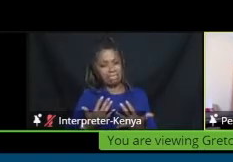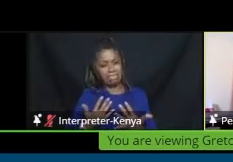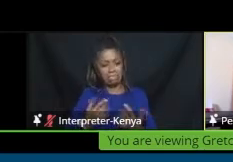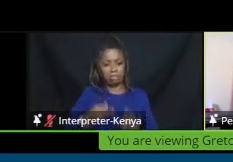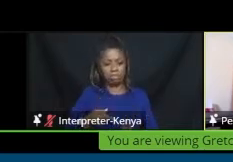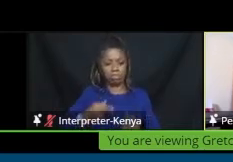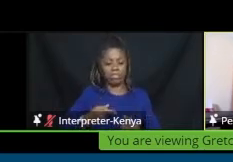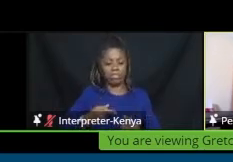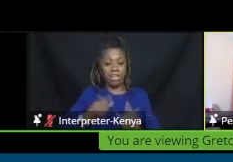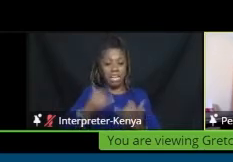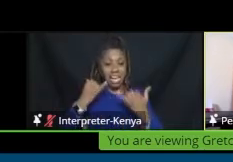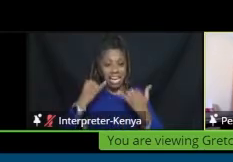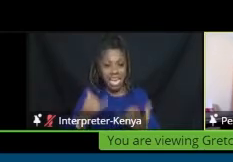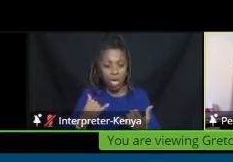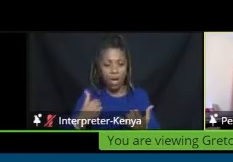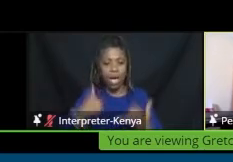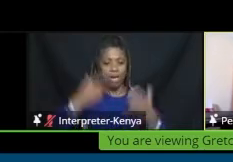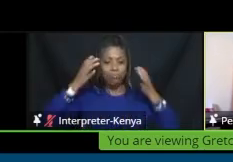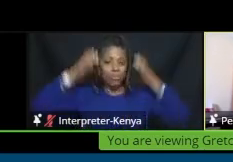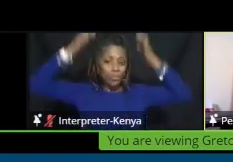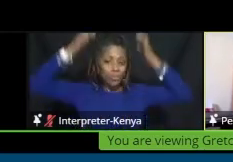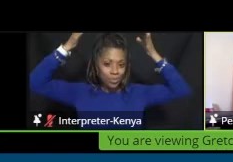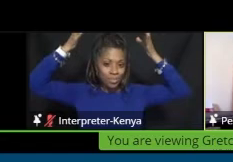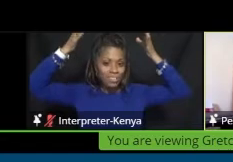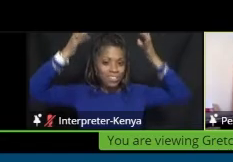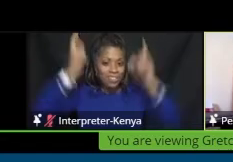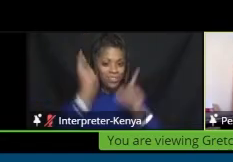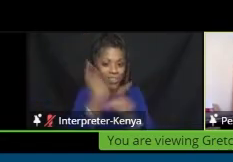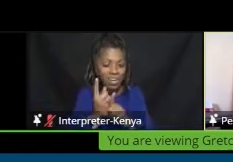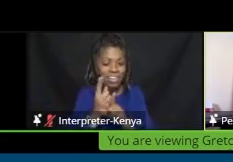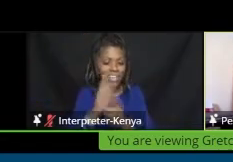that impact your confidence?